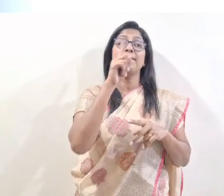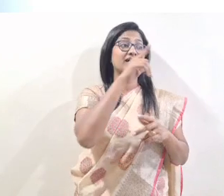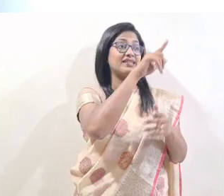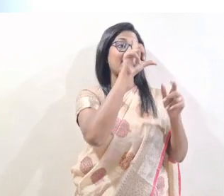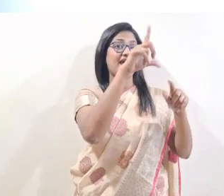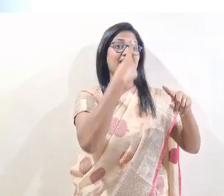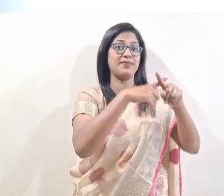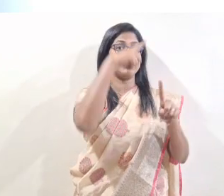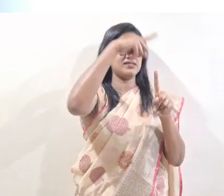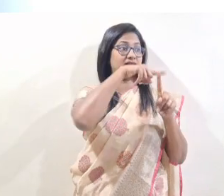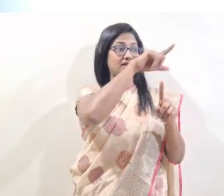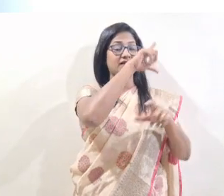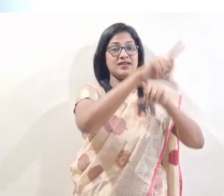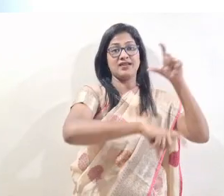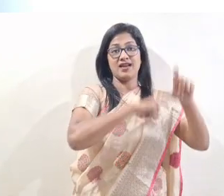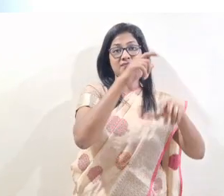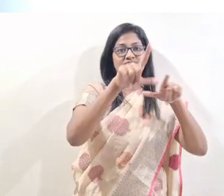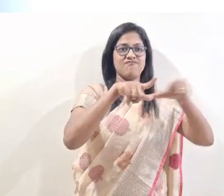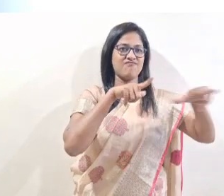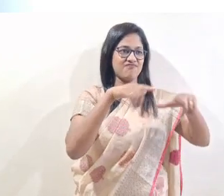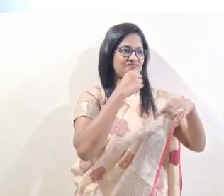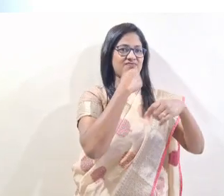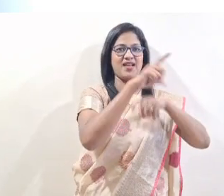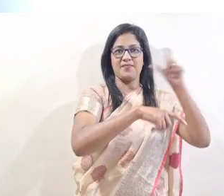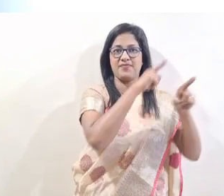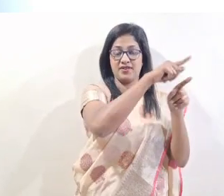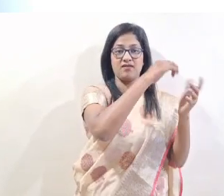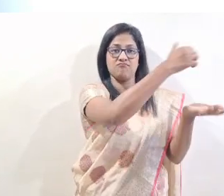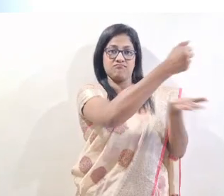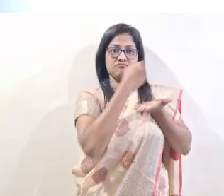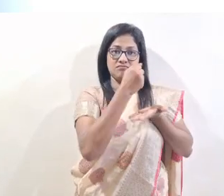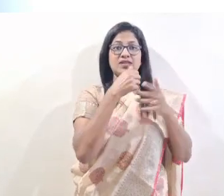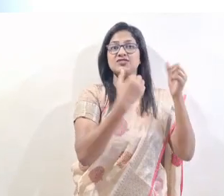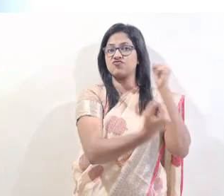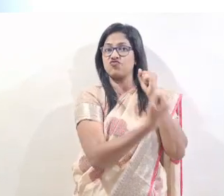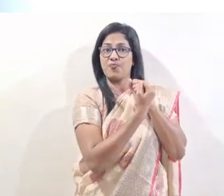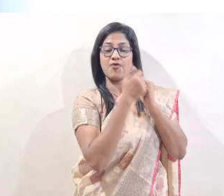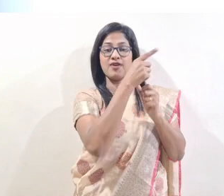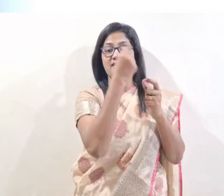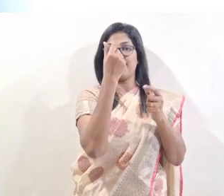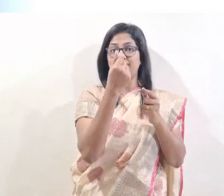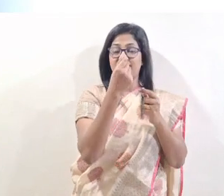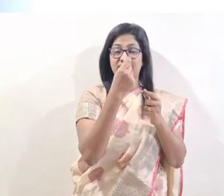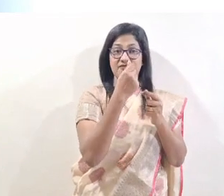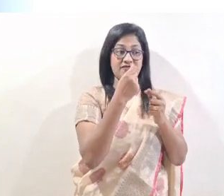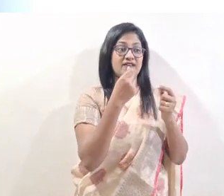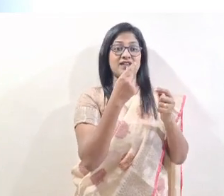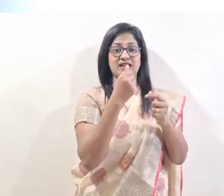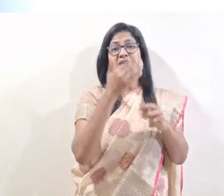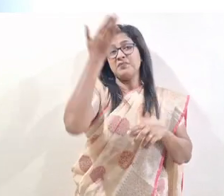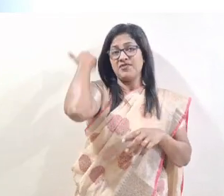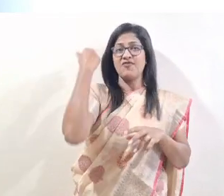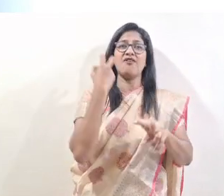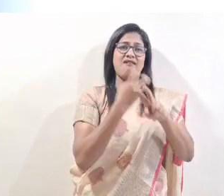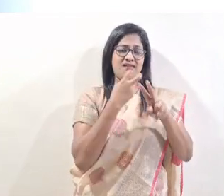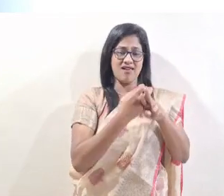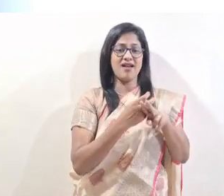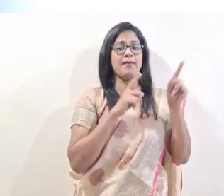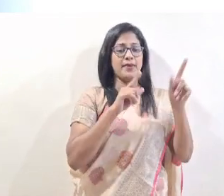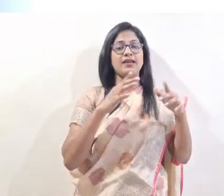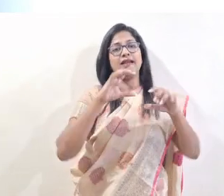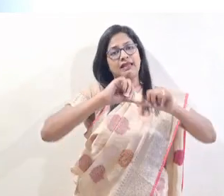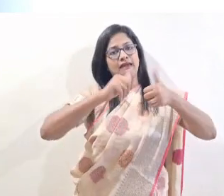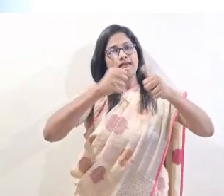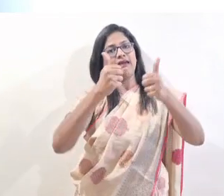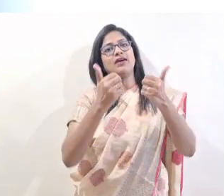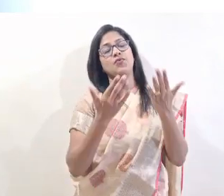L&T, the gigantic construction organization, most of the financing could, though there was challenges, but we could conclude